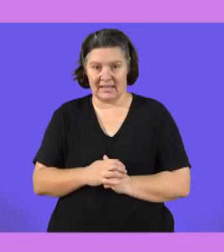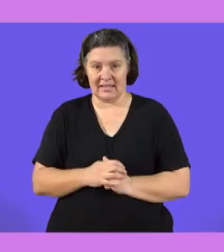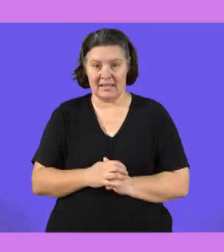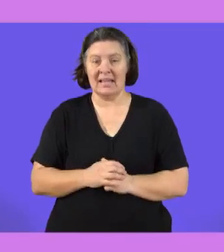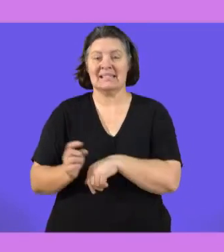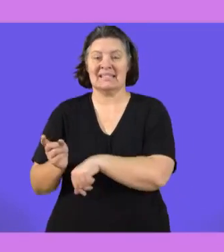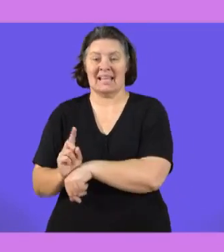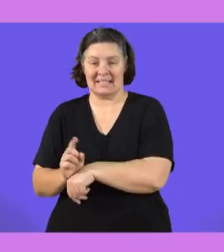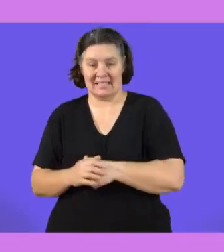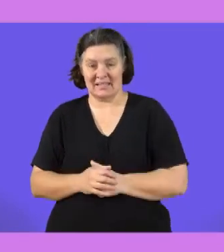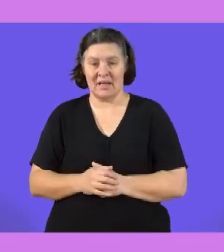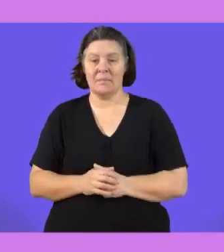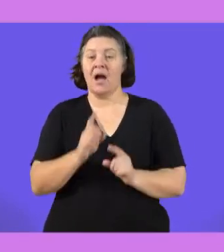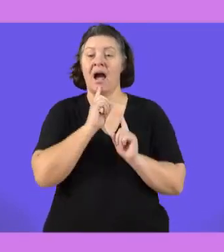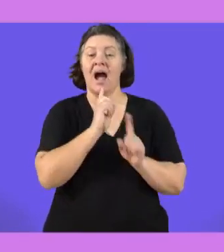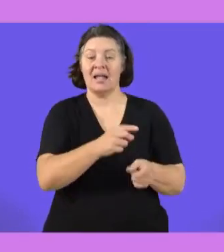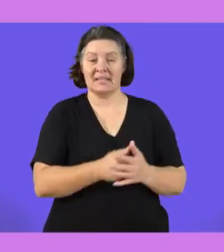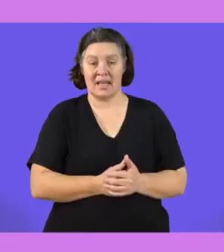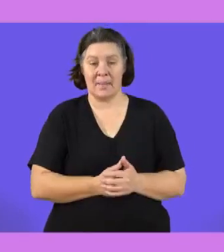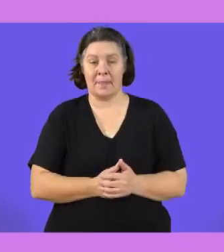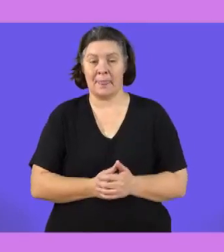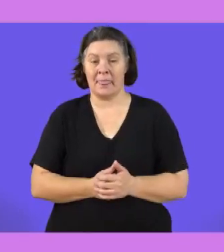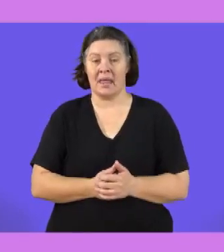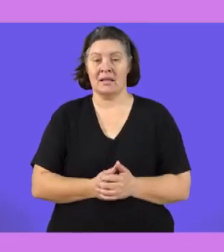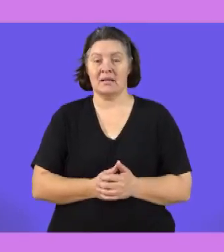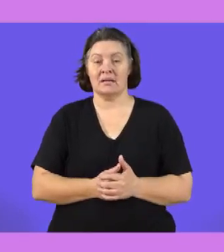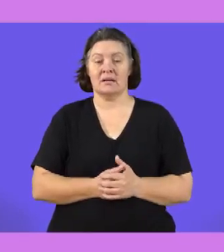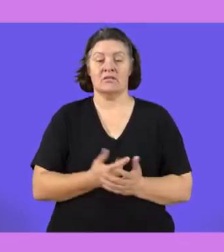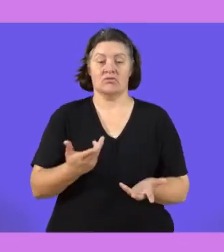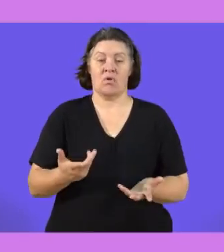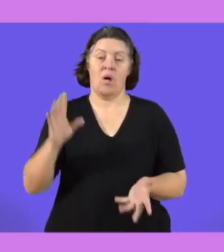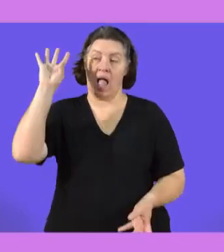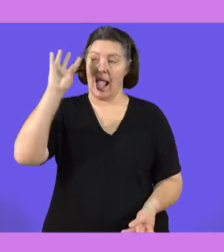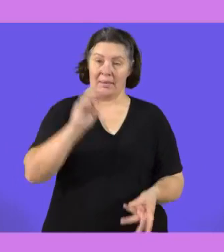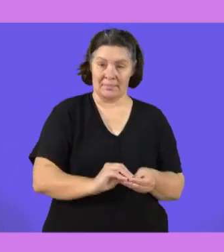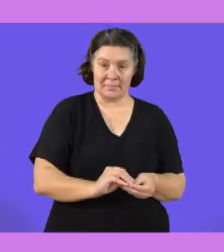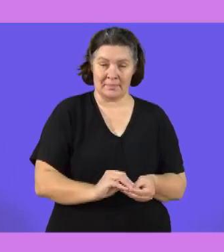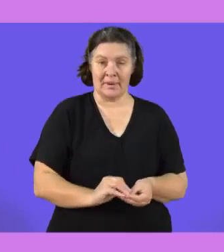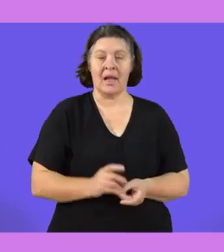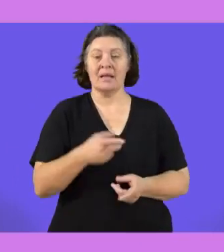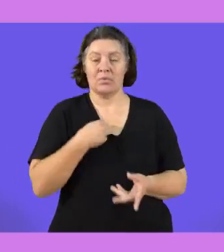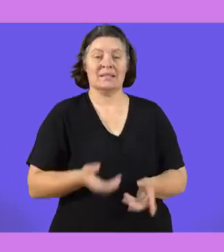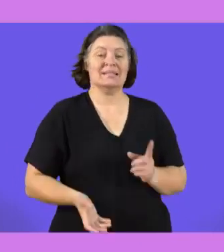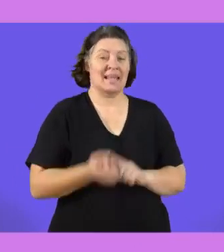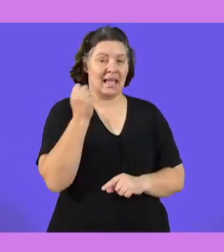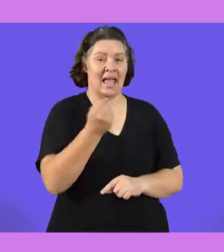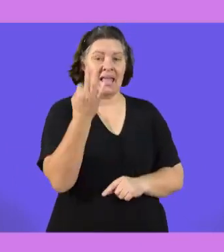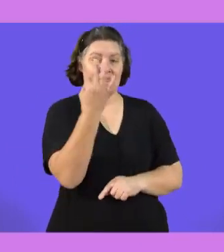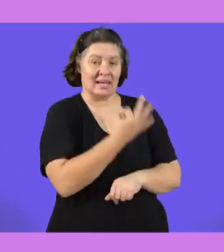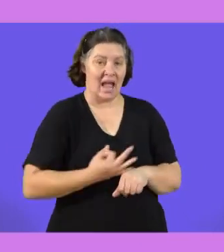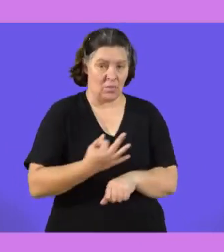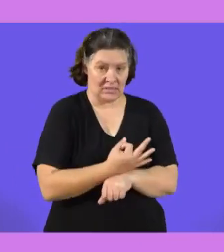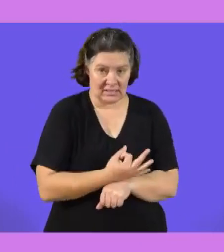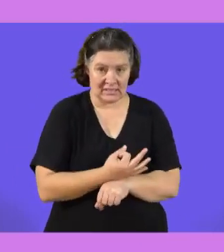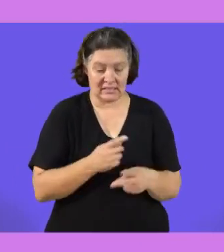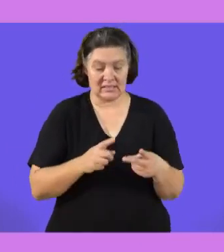is seconds. So now I've answered my question completely. So all in all, it will take 3